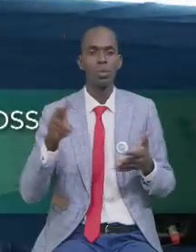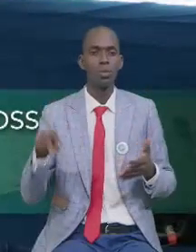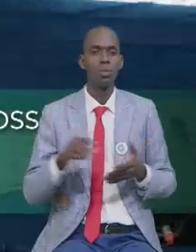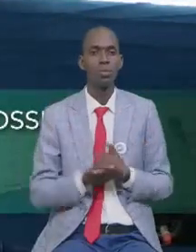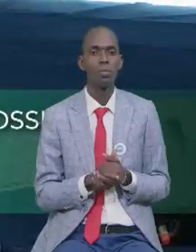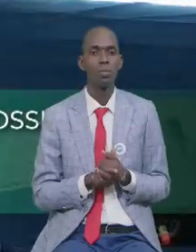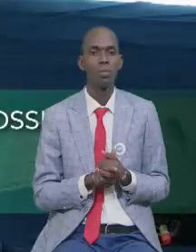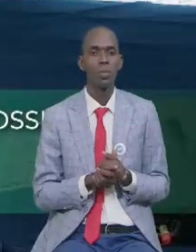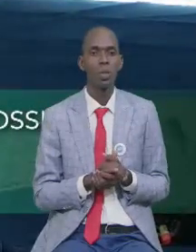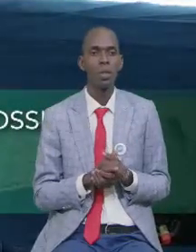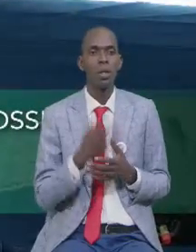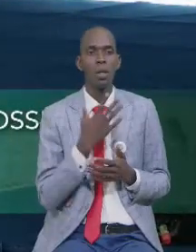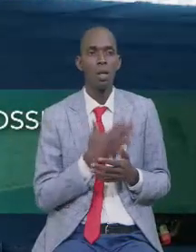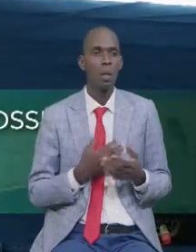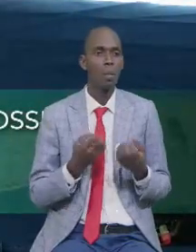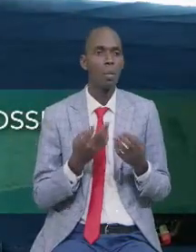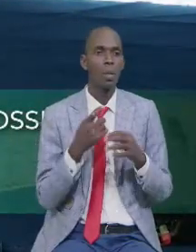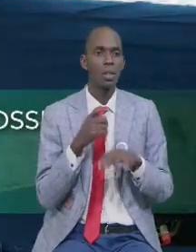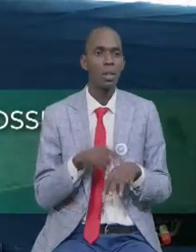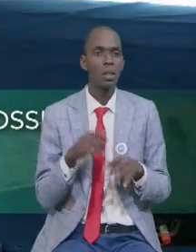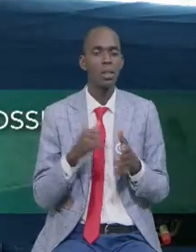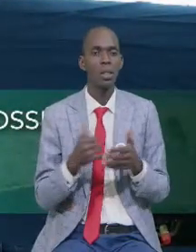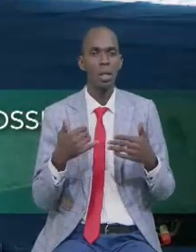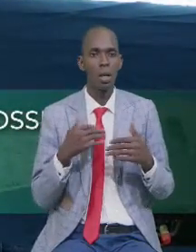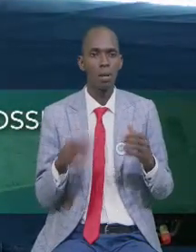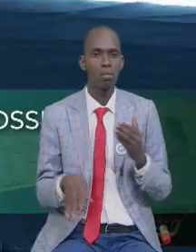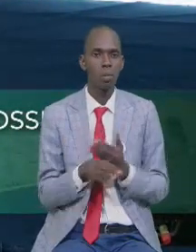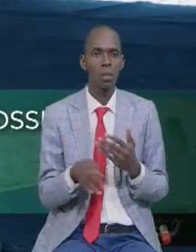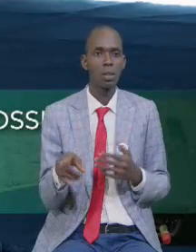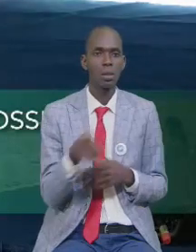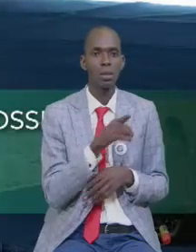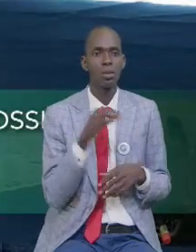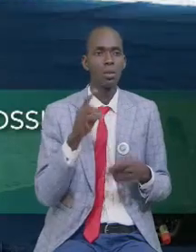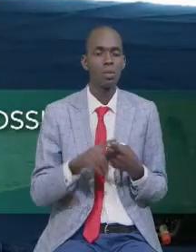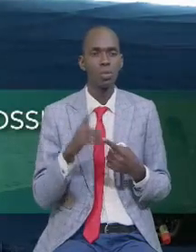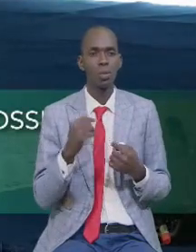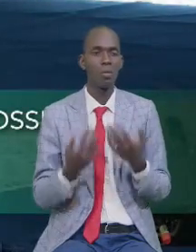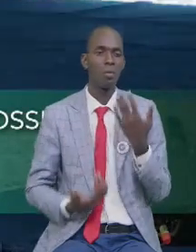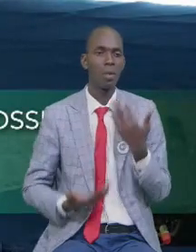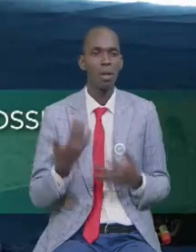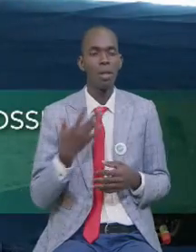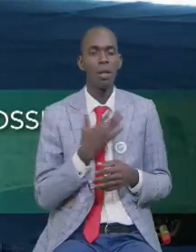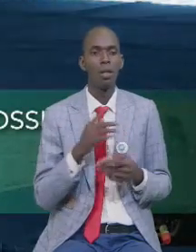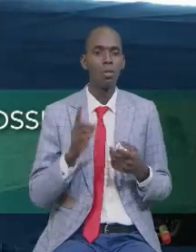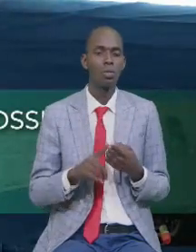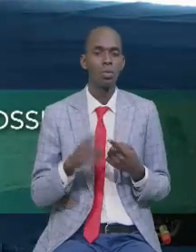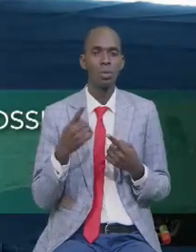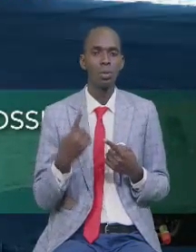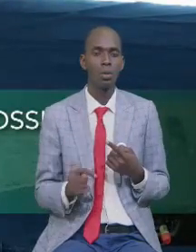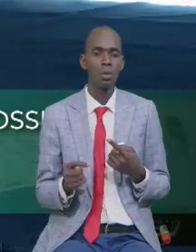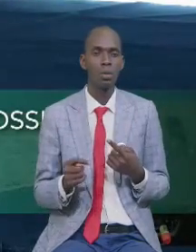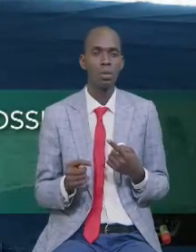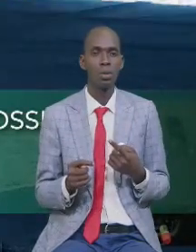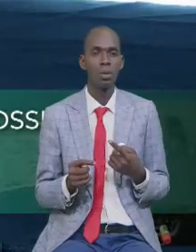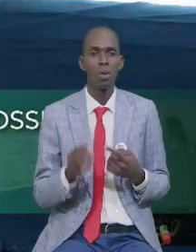And oft times it has cast him into the fire and into the